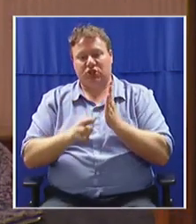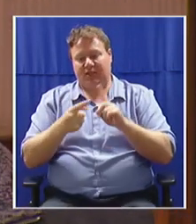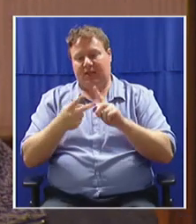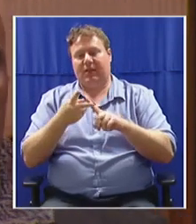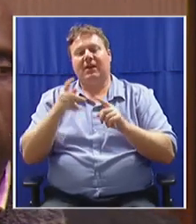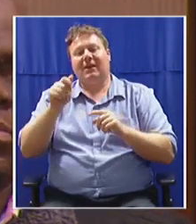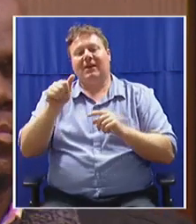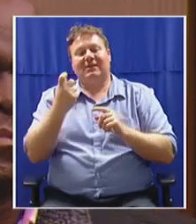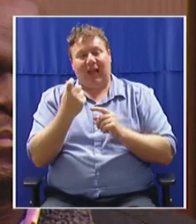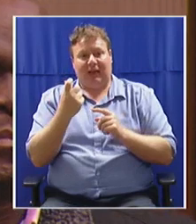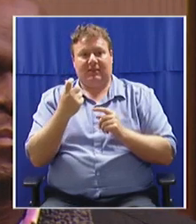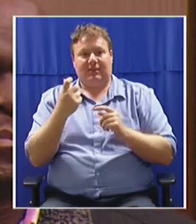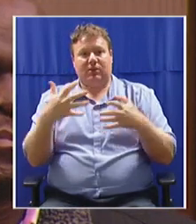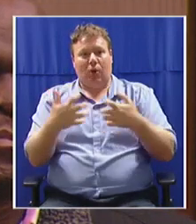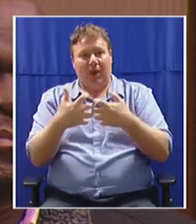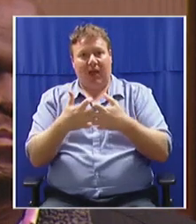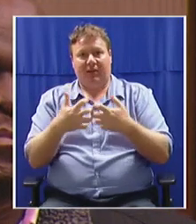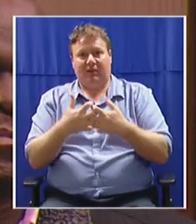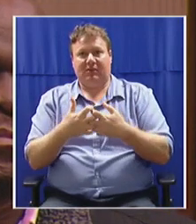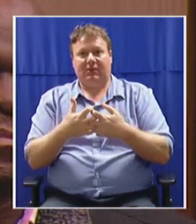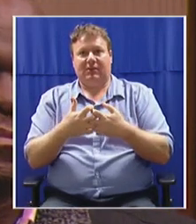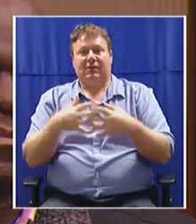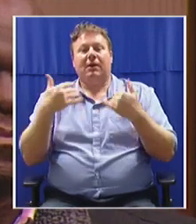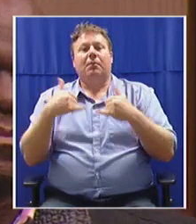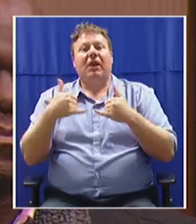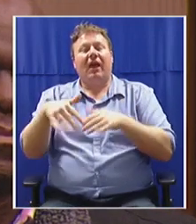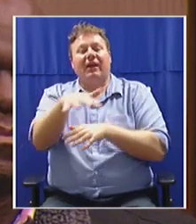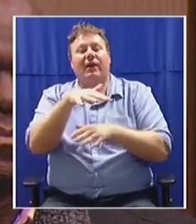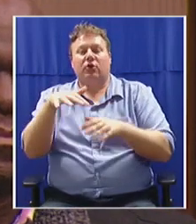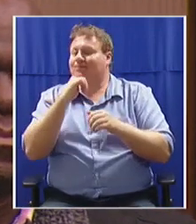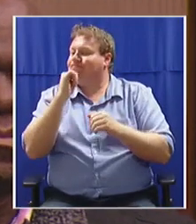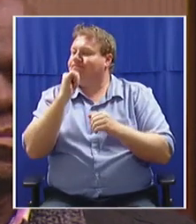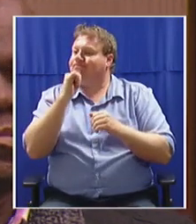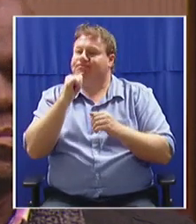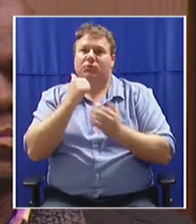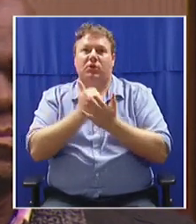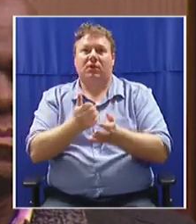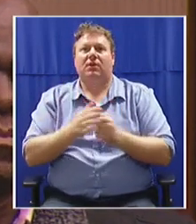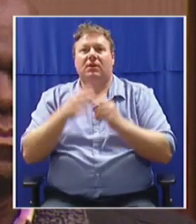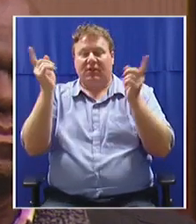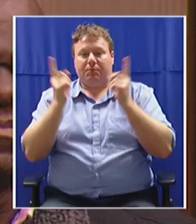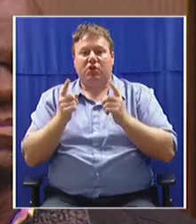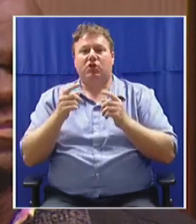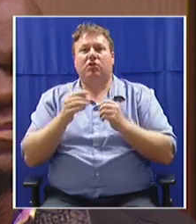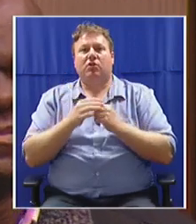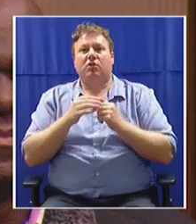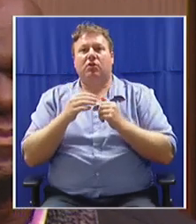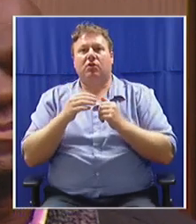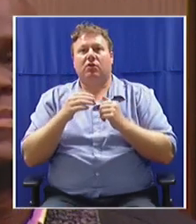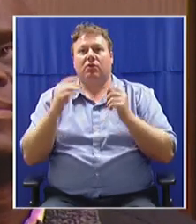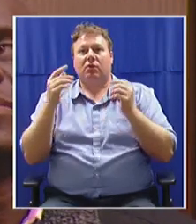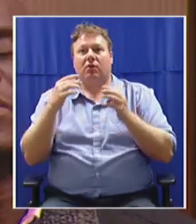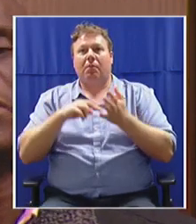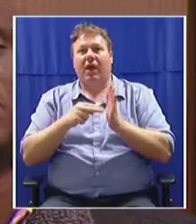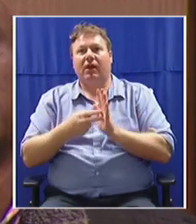playing field is not equal. Special planning, if you take the city of Cape Town, Your people question, travel from please. township. How are you going